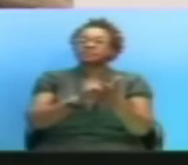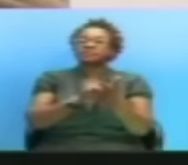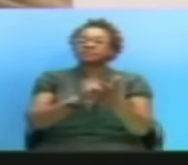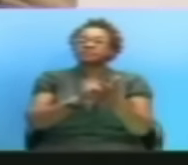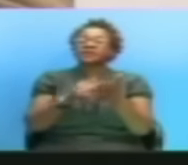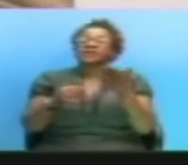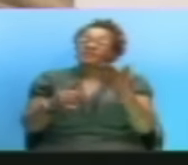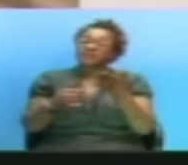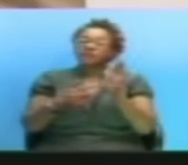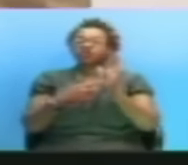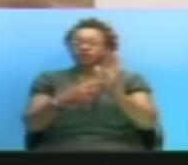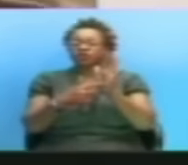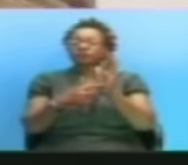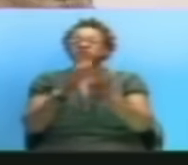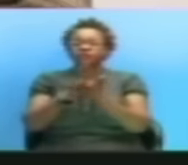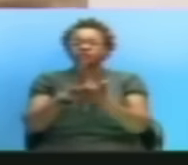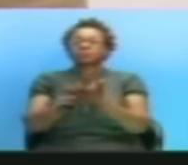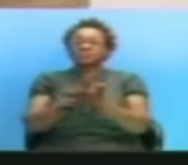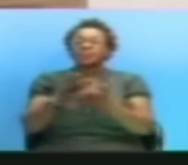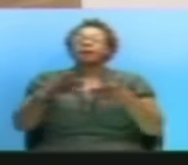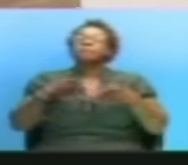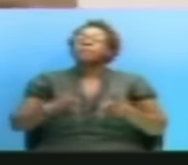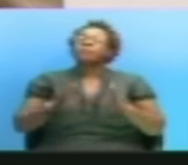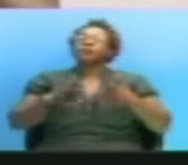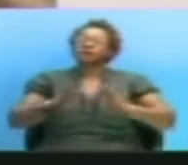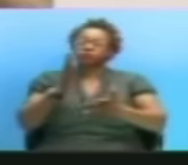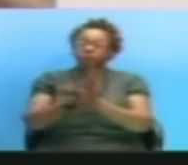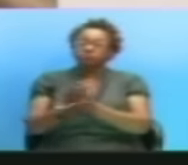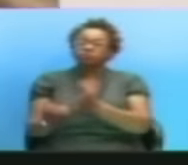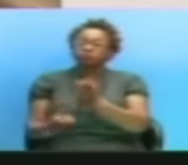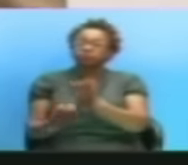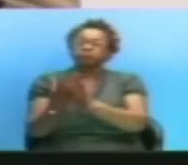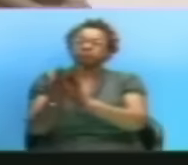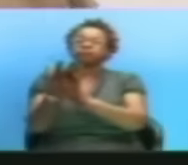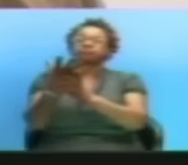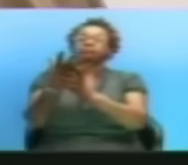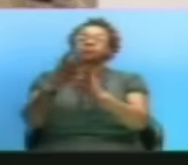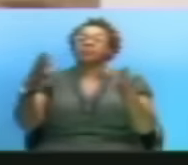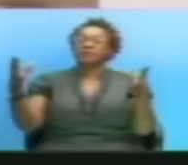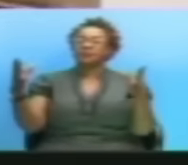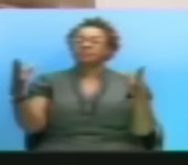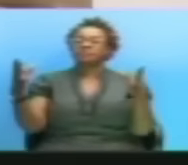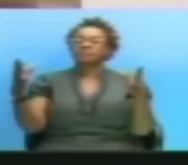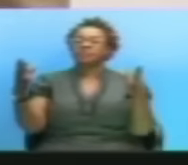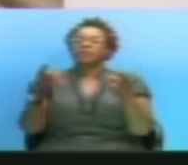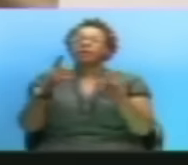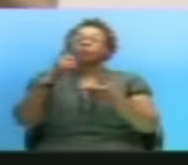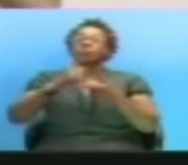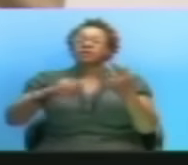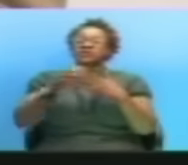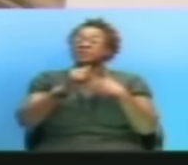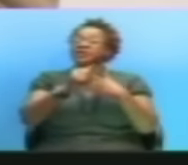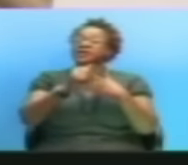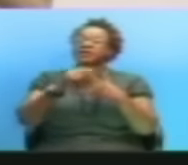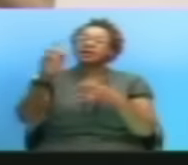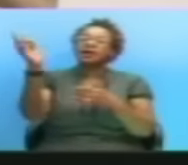This shows, Victoria, that the population has been growing over time. What has been leading Nairobi